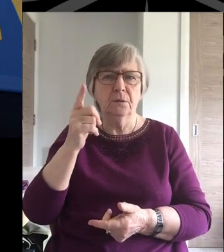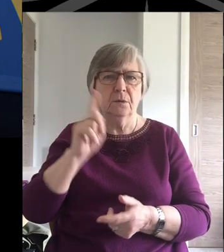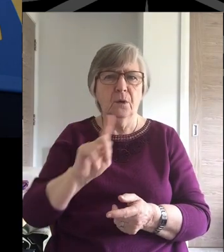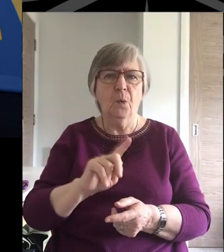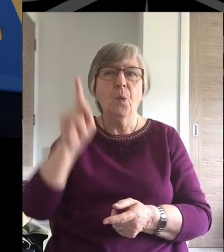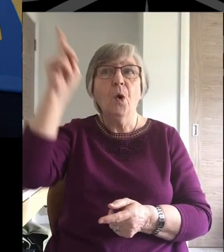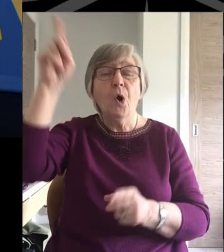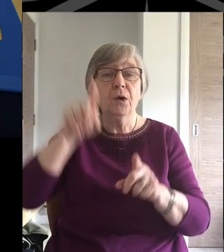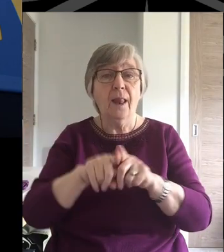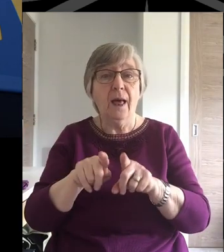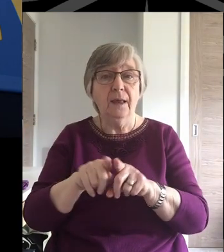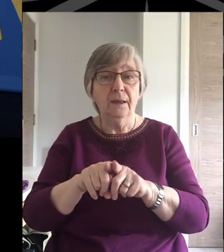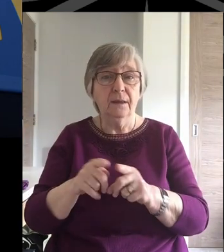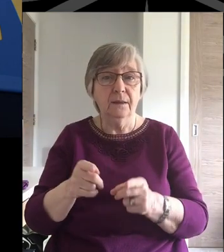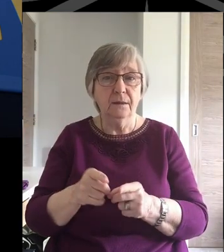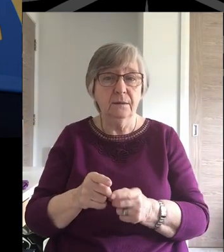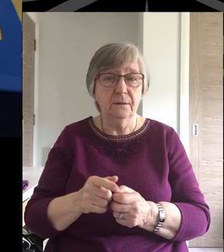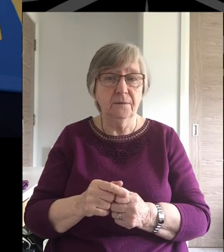like?